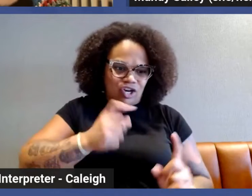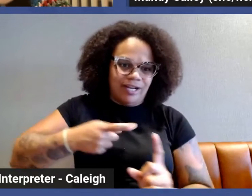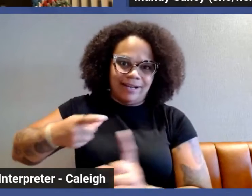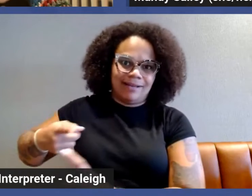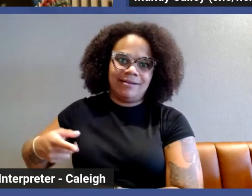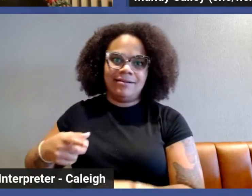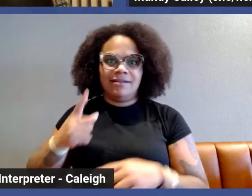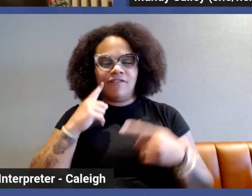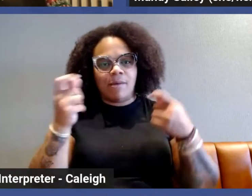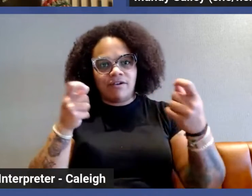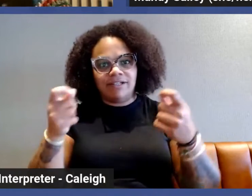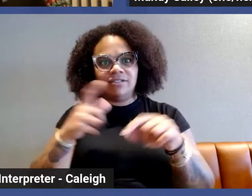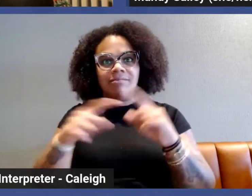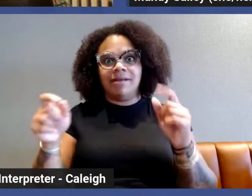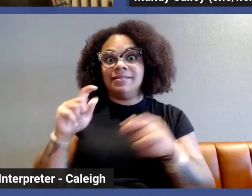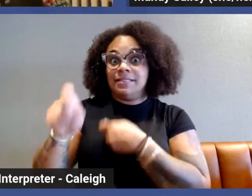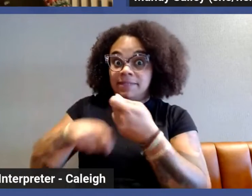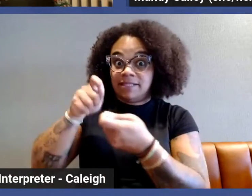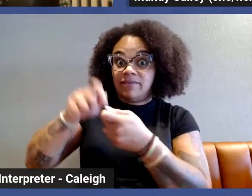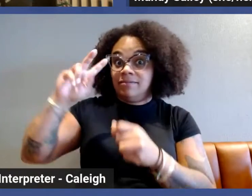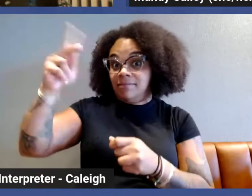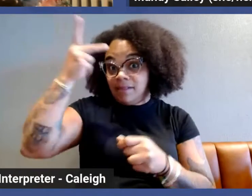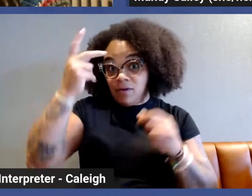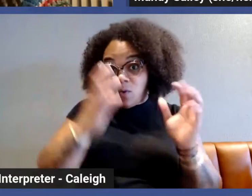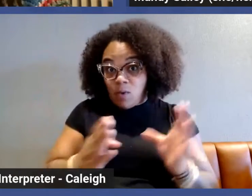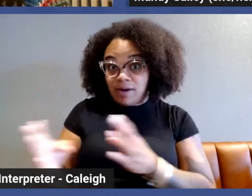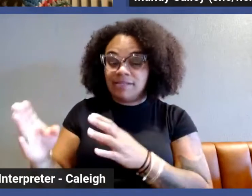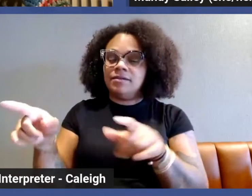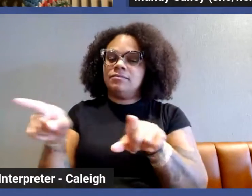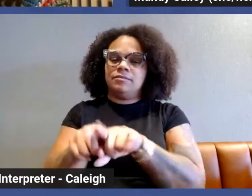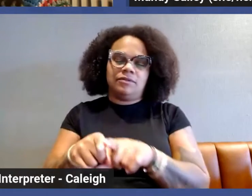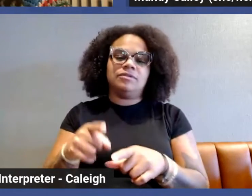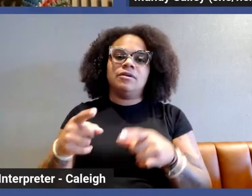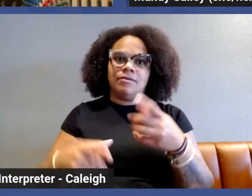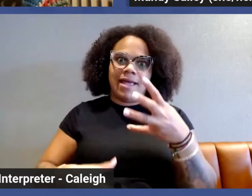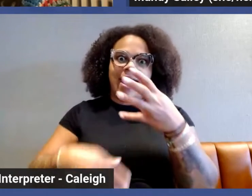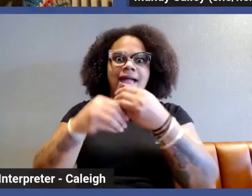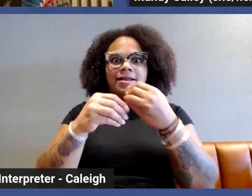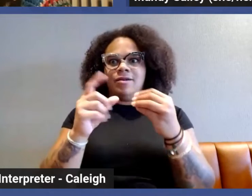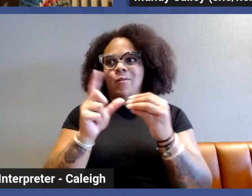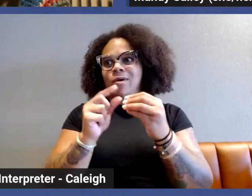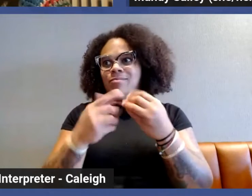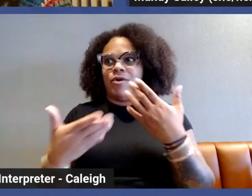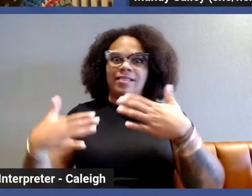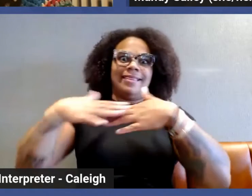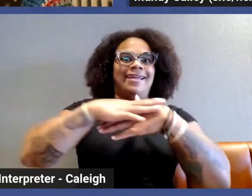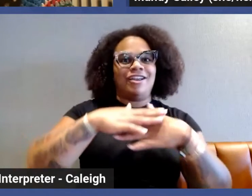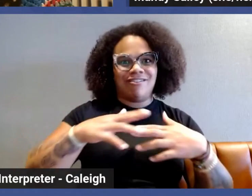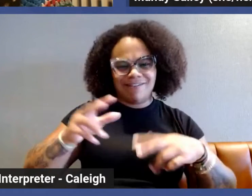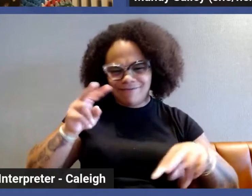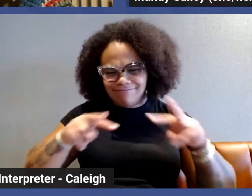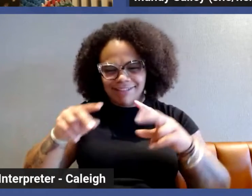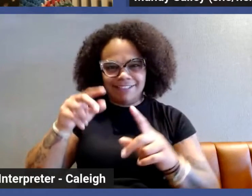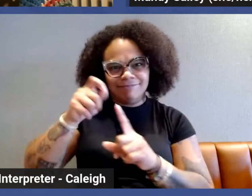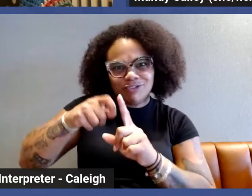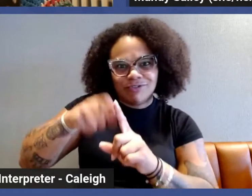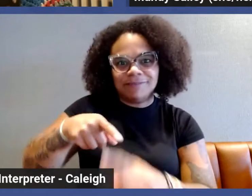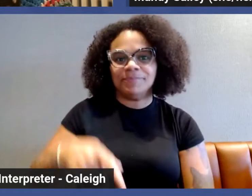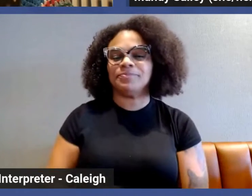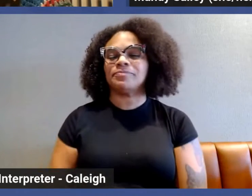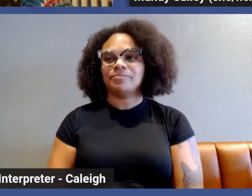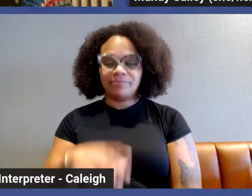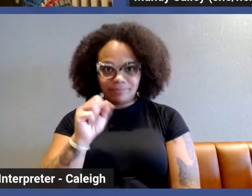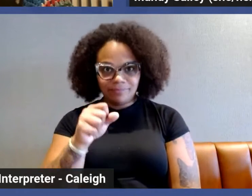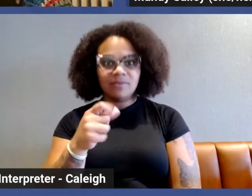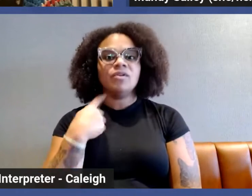political organizing always added another layer of scrutiny. Yeah, we heard similar things. We did